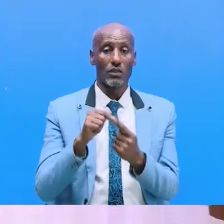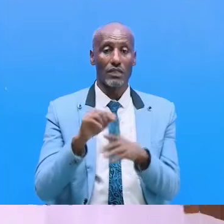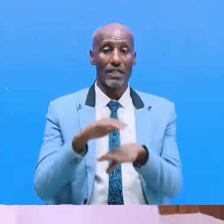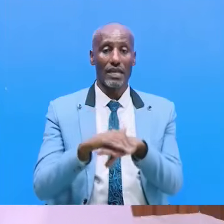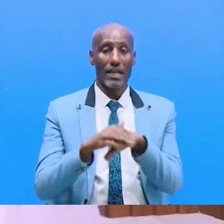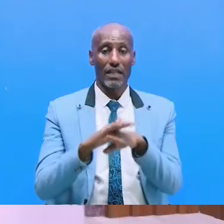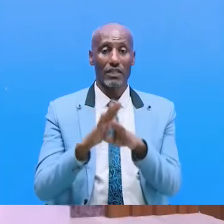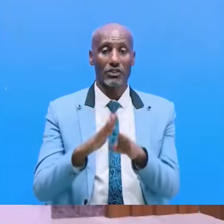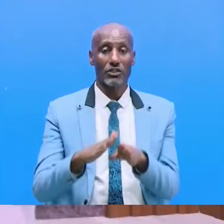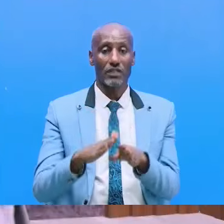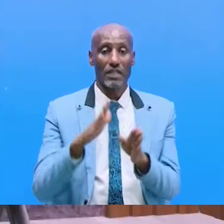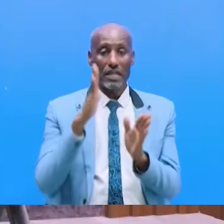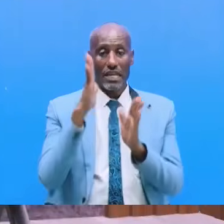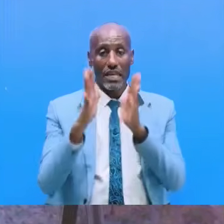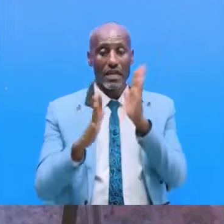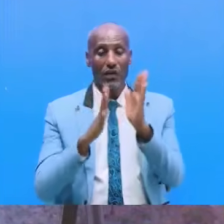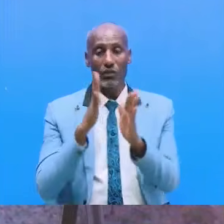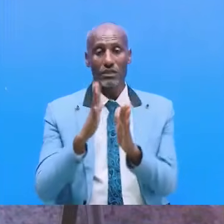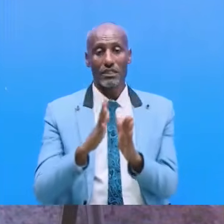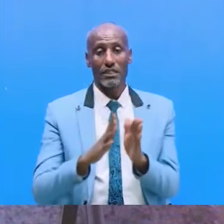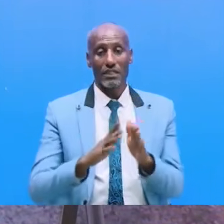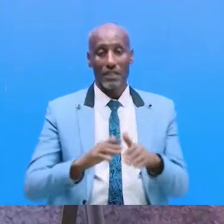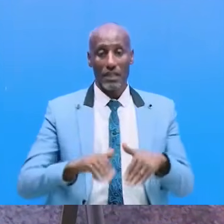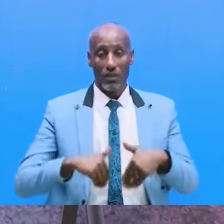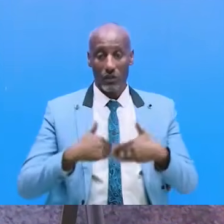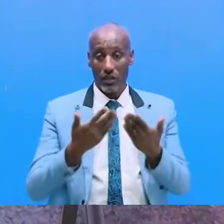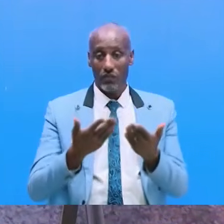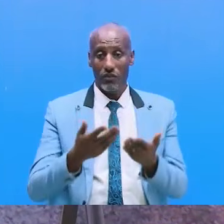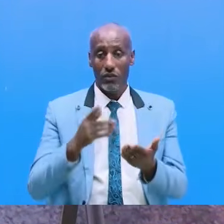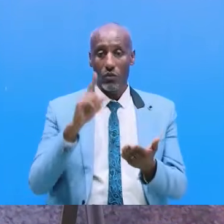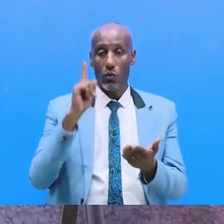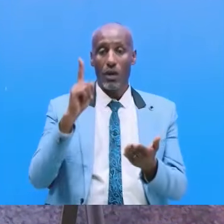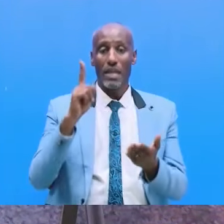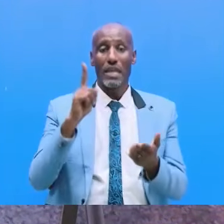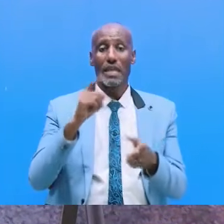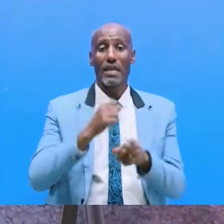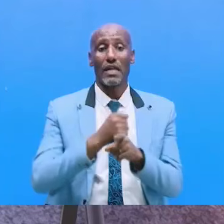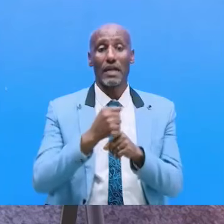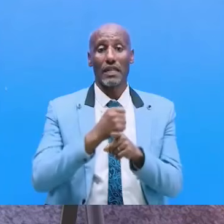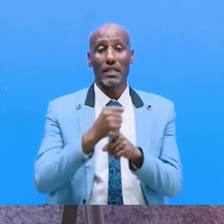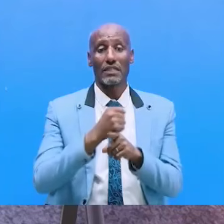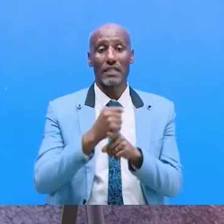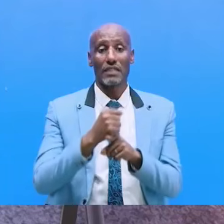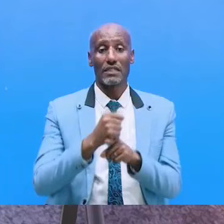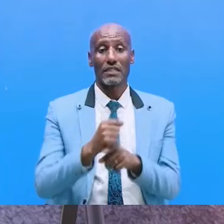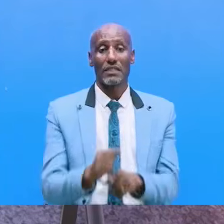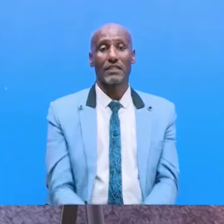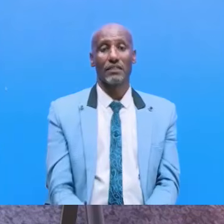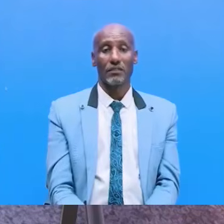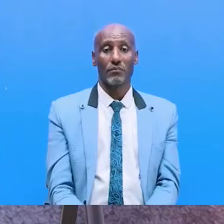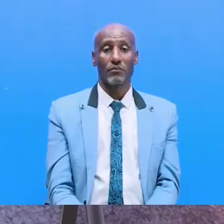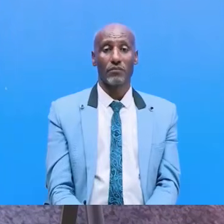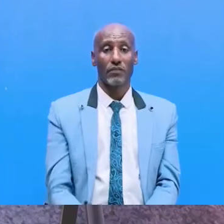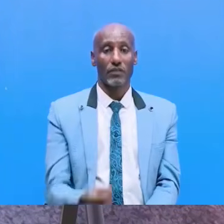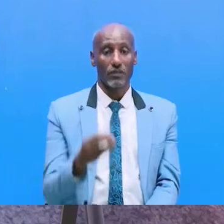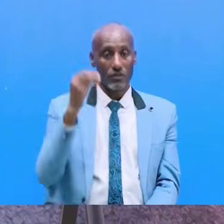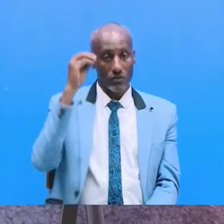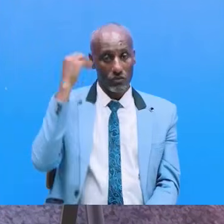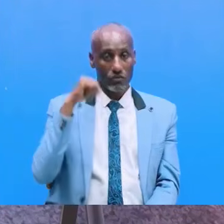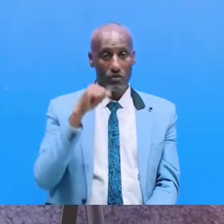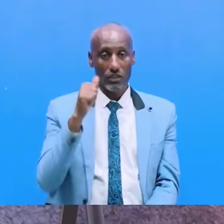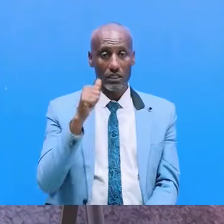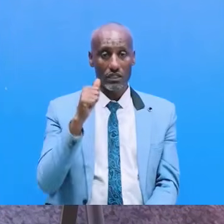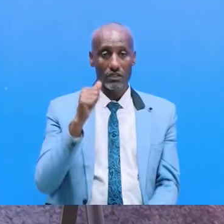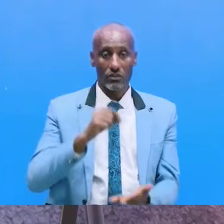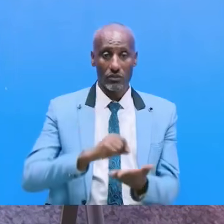me give you one exercise and let us practice more together. Don't forget to write your notes and to stay with